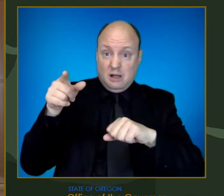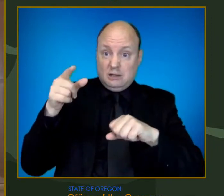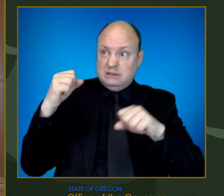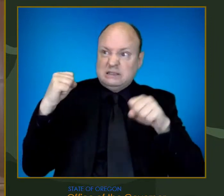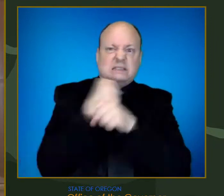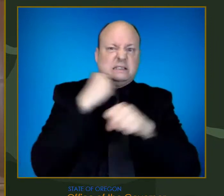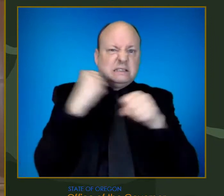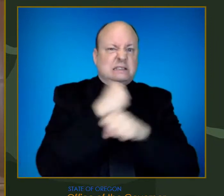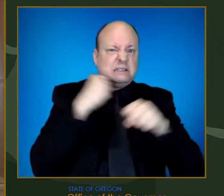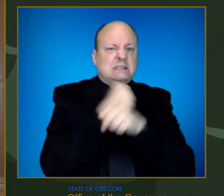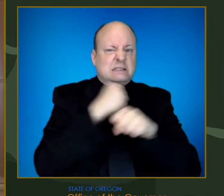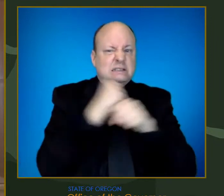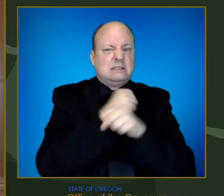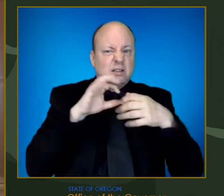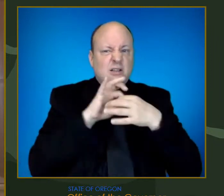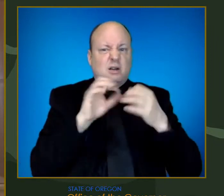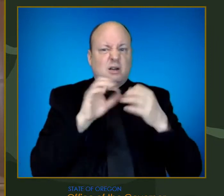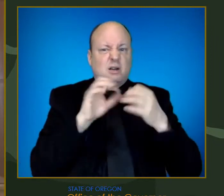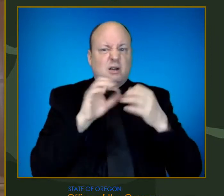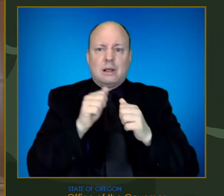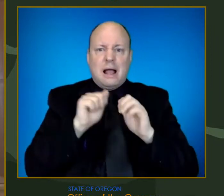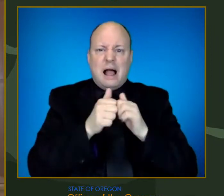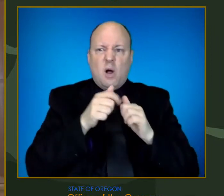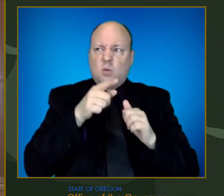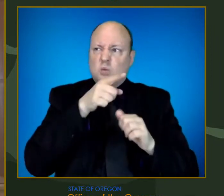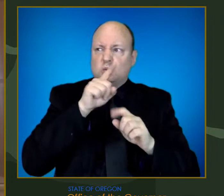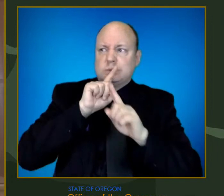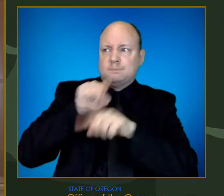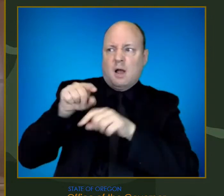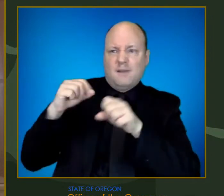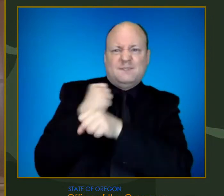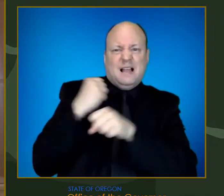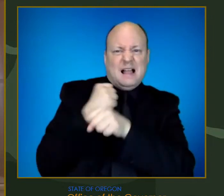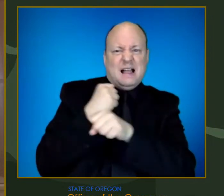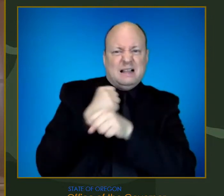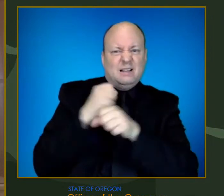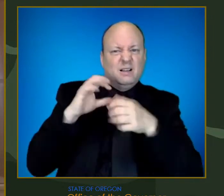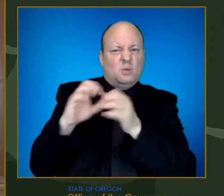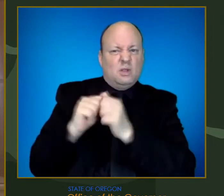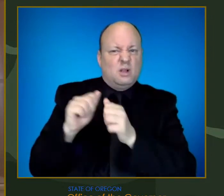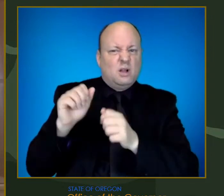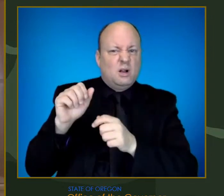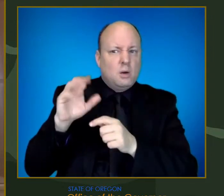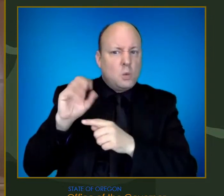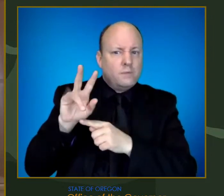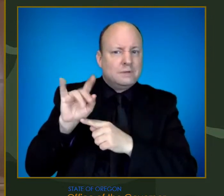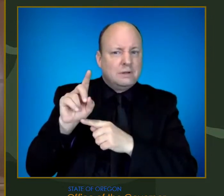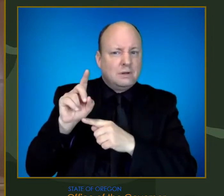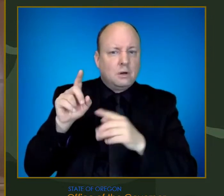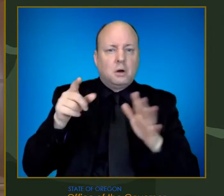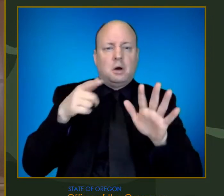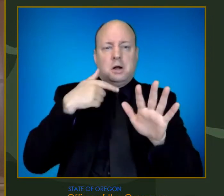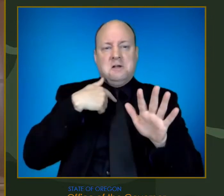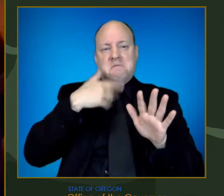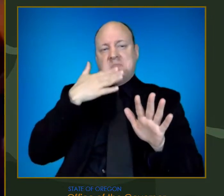community. Thanks, Suzanne. I'm going to turn that question over to Dr. Seidlinger.